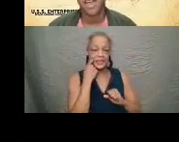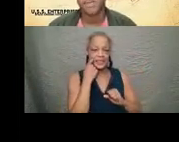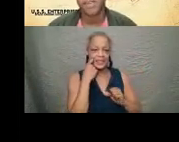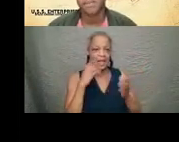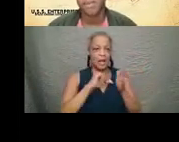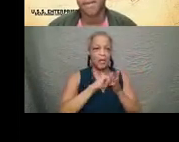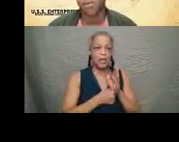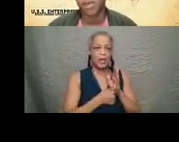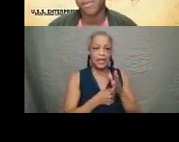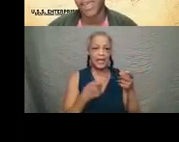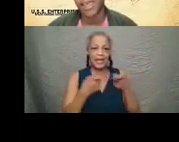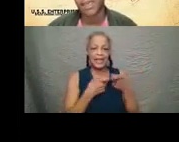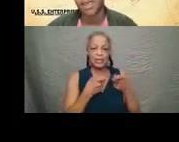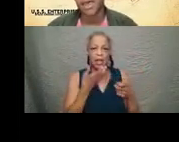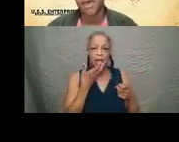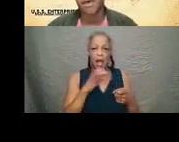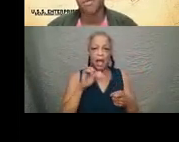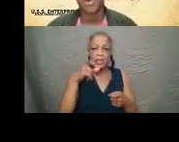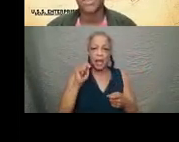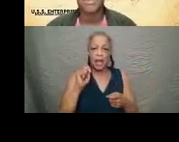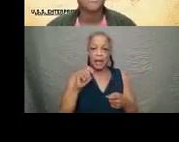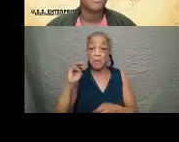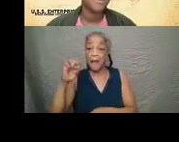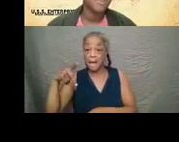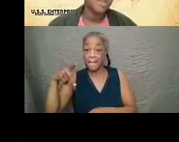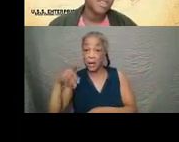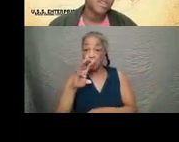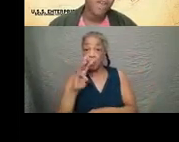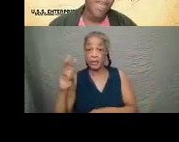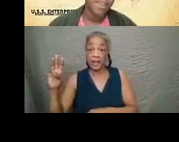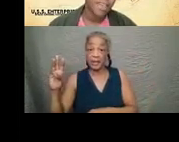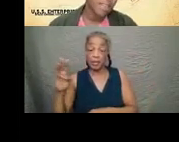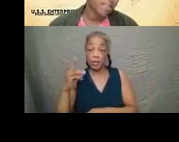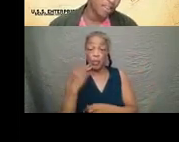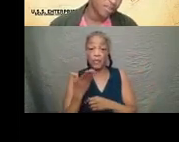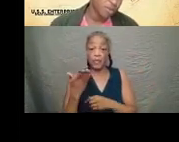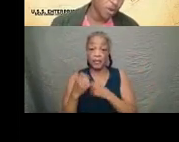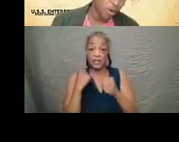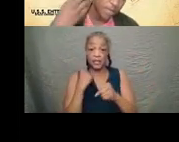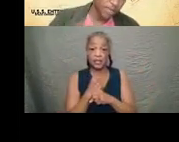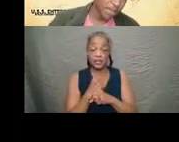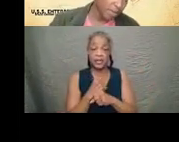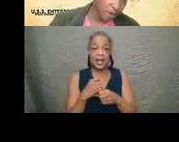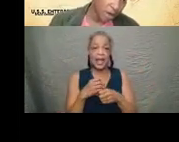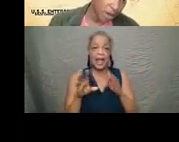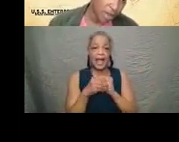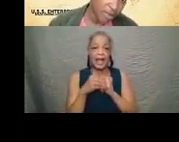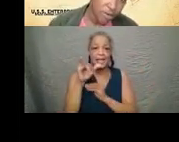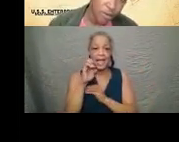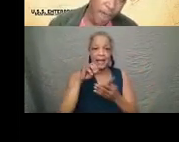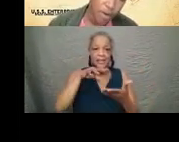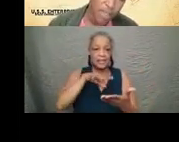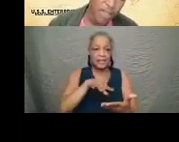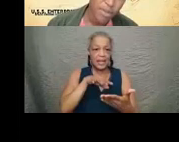Electronic Hotspots Map website. One of the things that we've been doing this year are adding case studies, which go even deeper